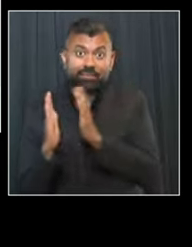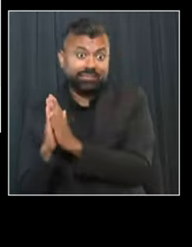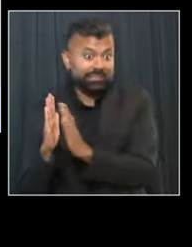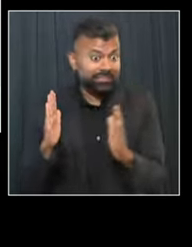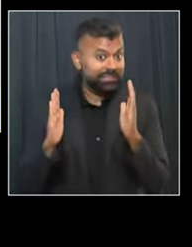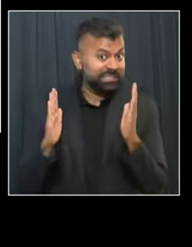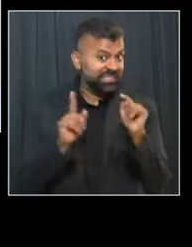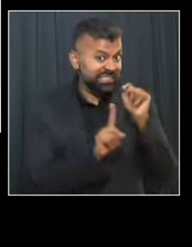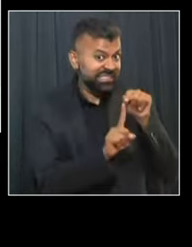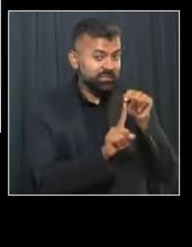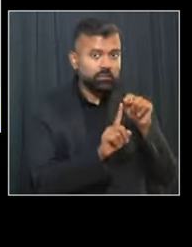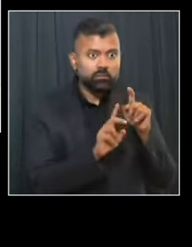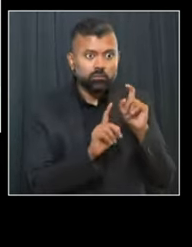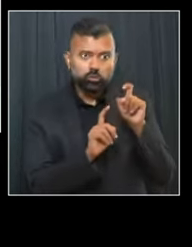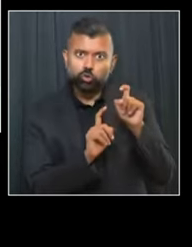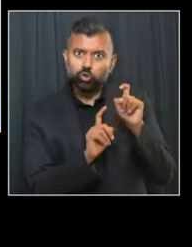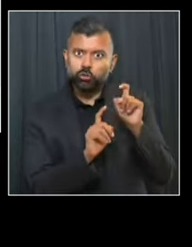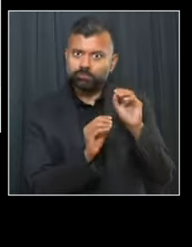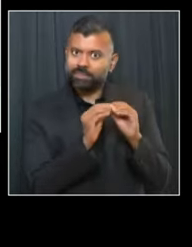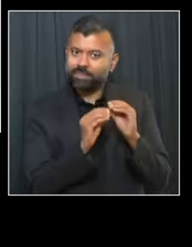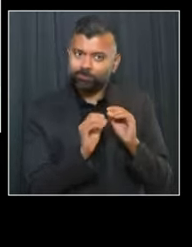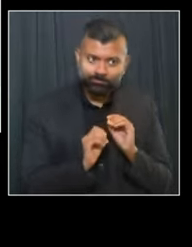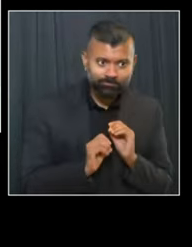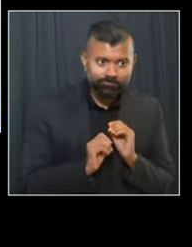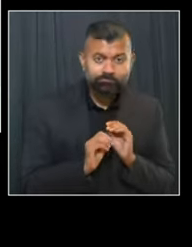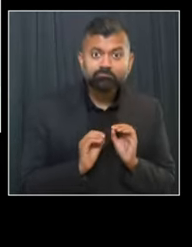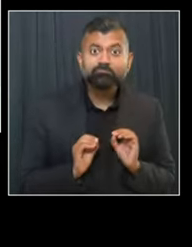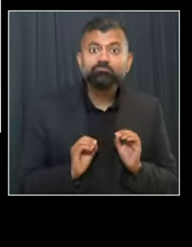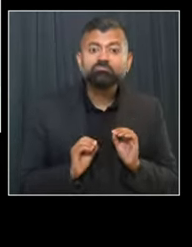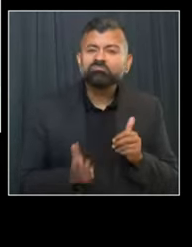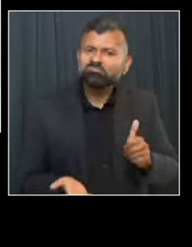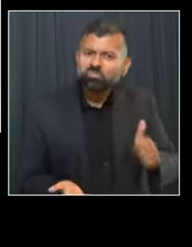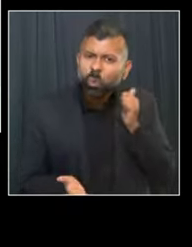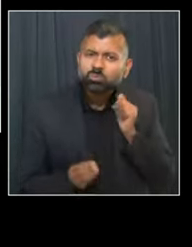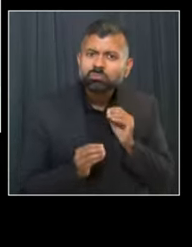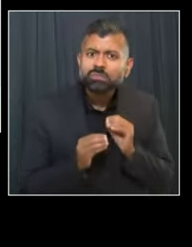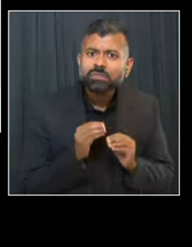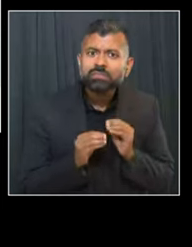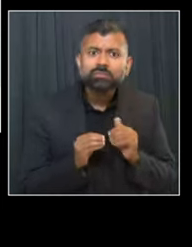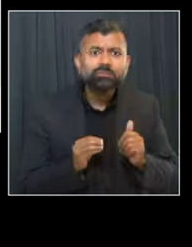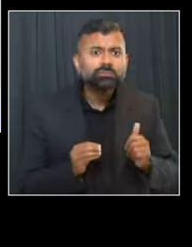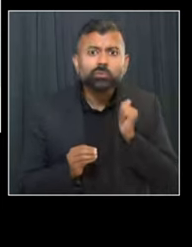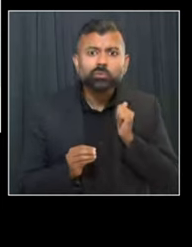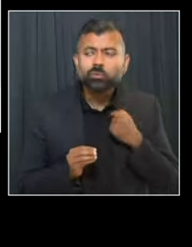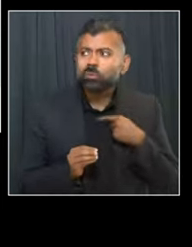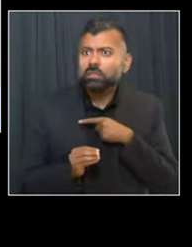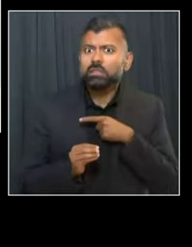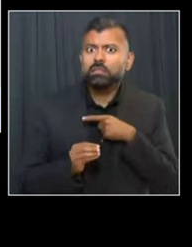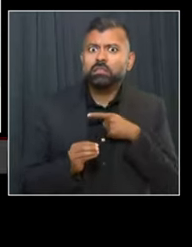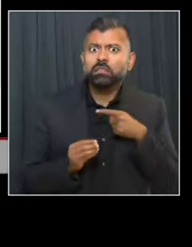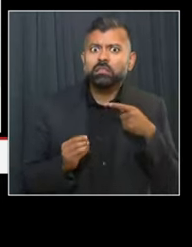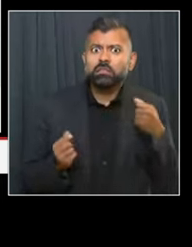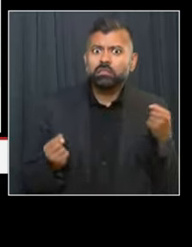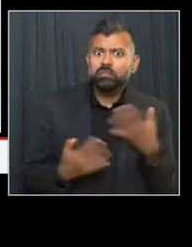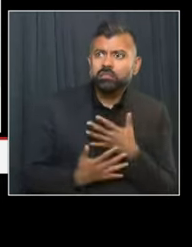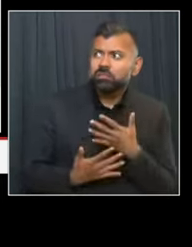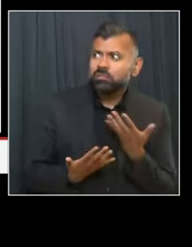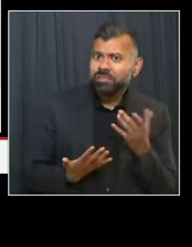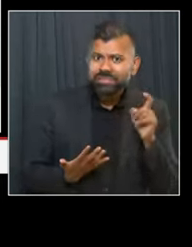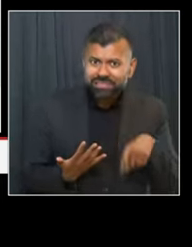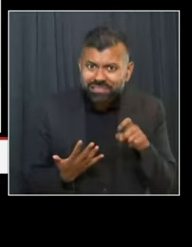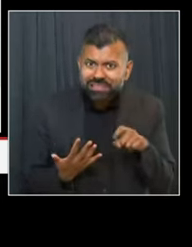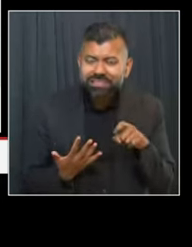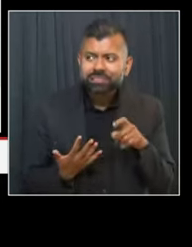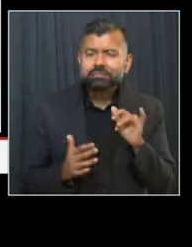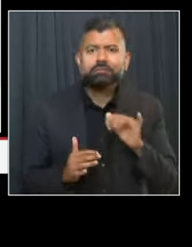we knew at that point that the strategy of educating people to fix the CR was not successful. We have to be able to plan and build a budget